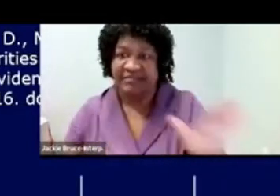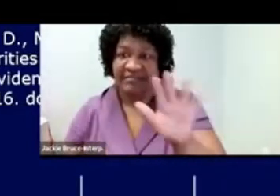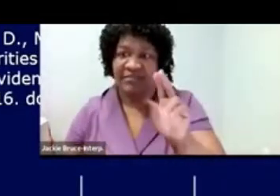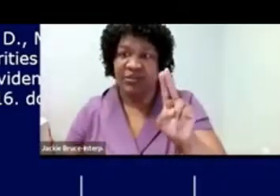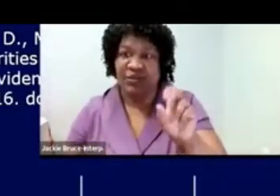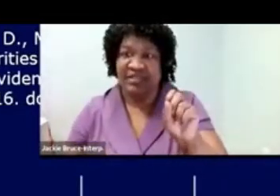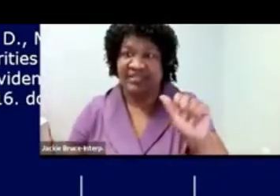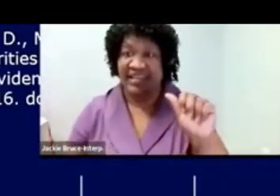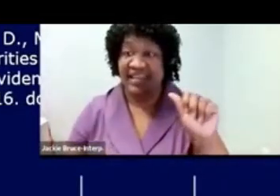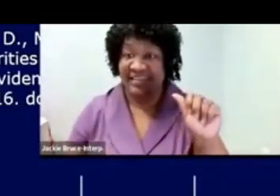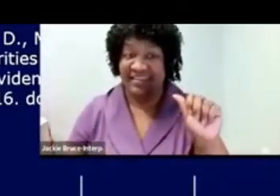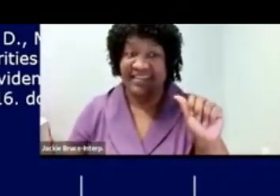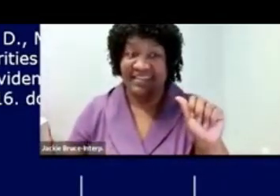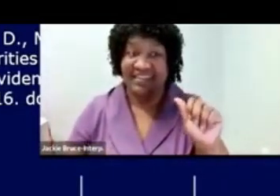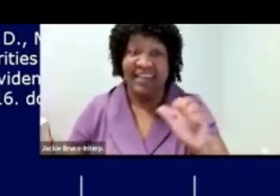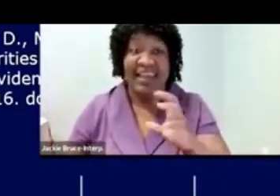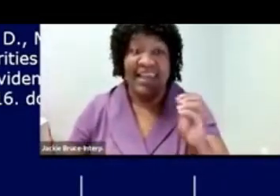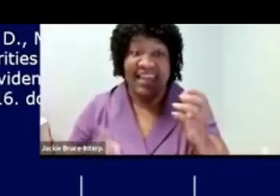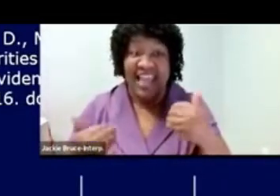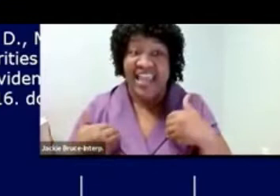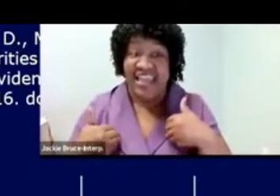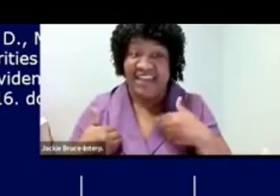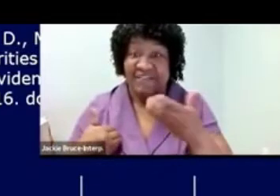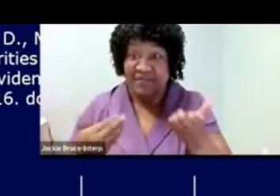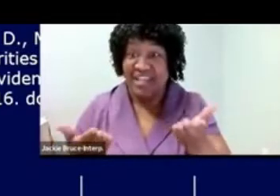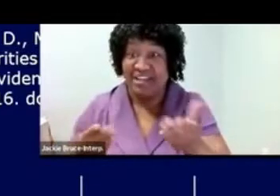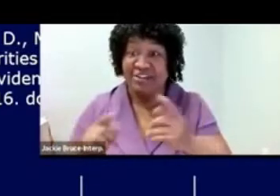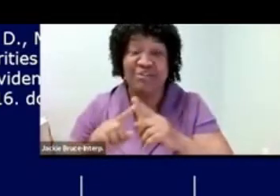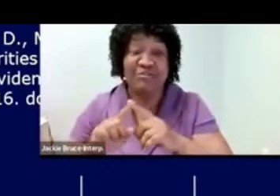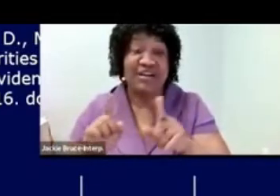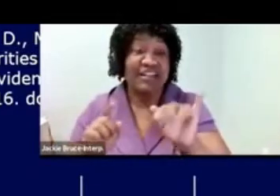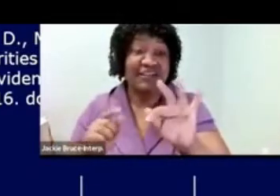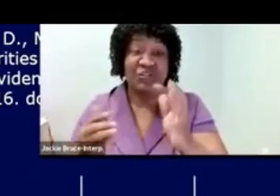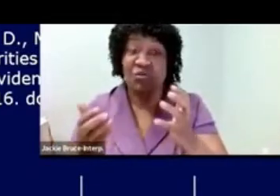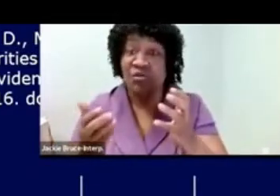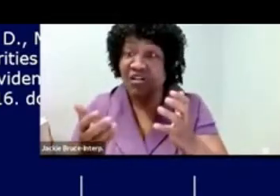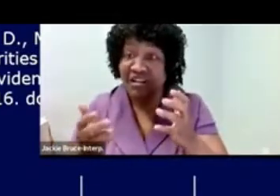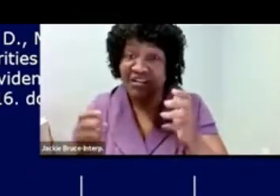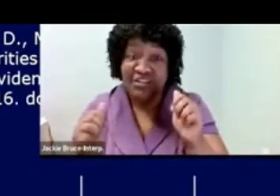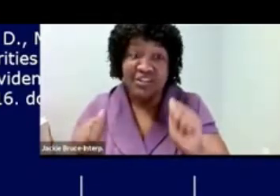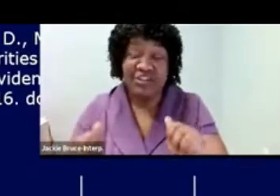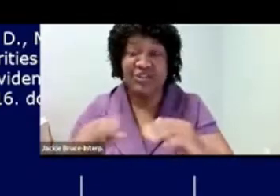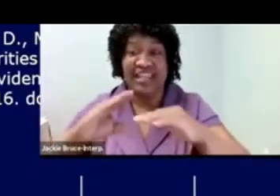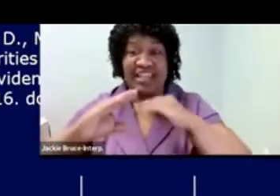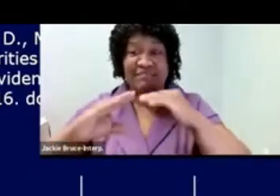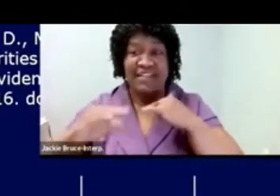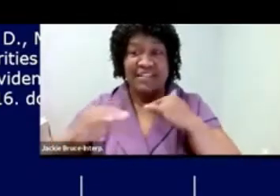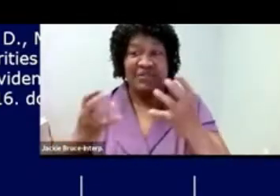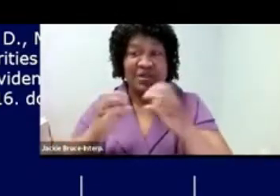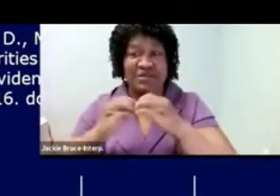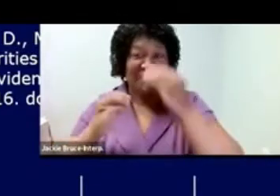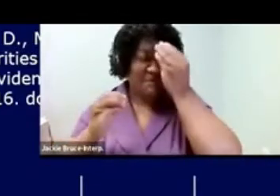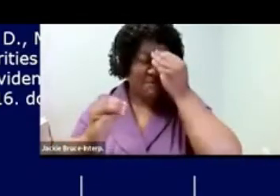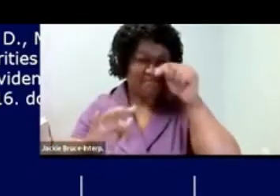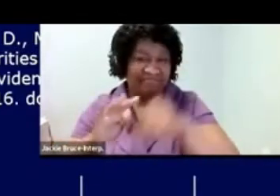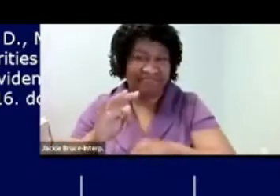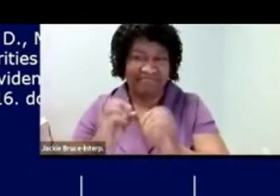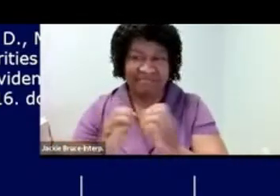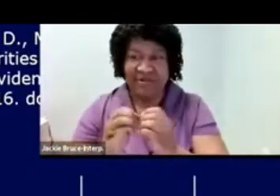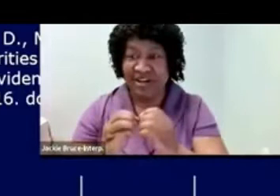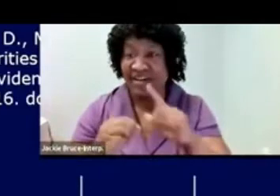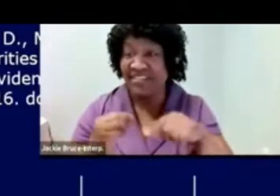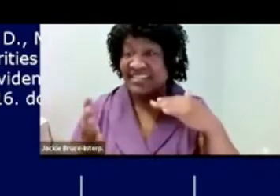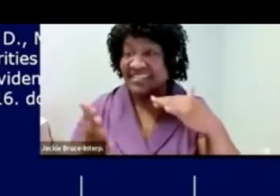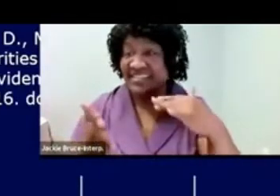US. And I've got them in here, but you can email me afterwards if you want to know more about this study.